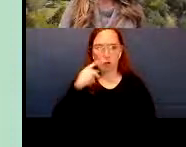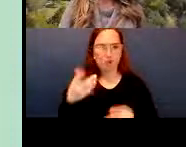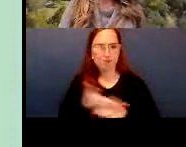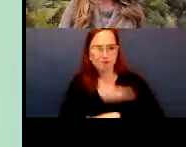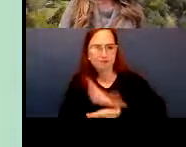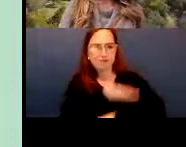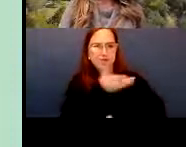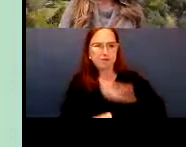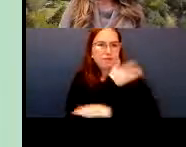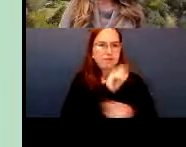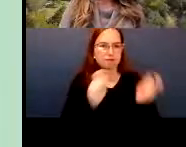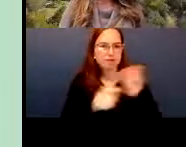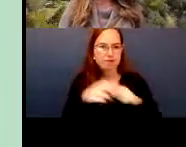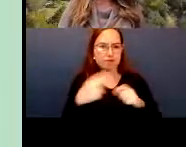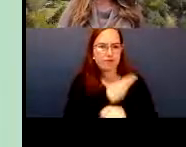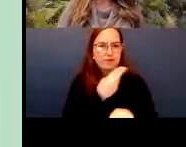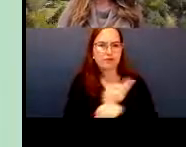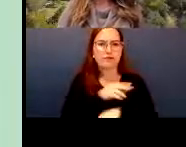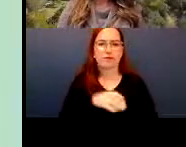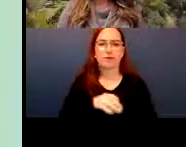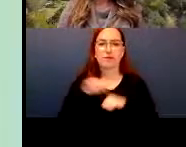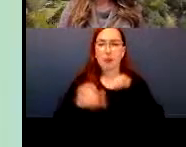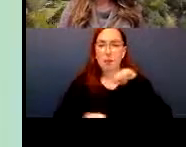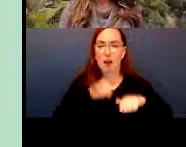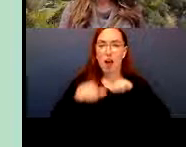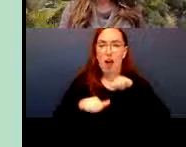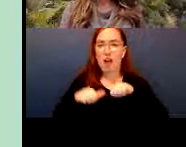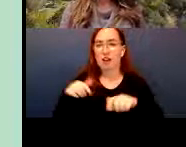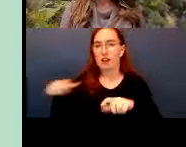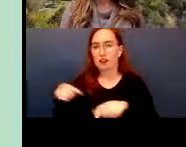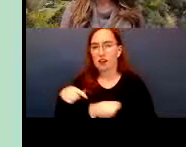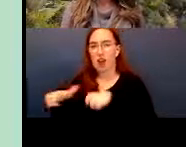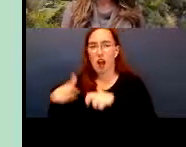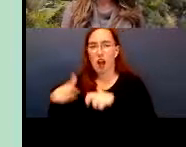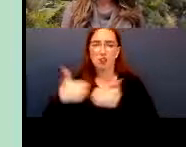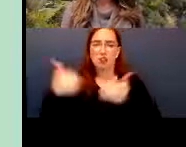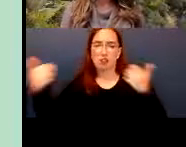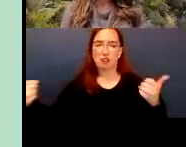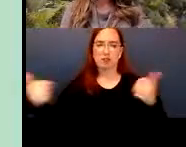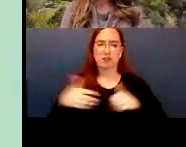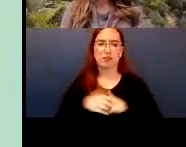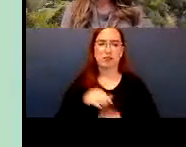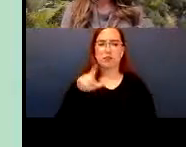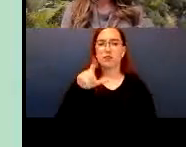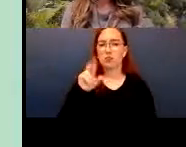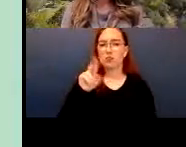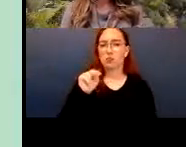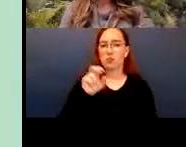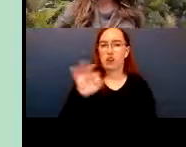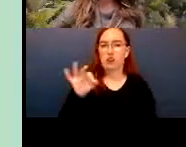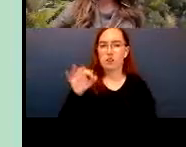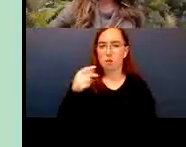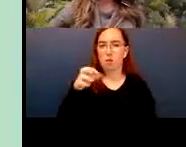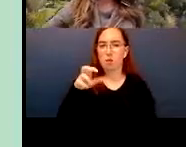The separated bike trail from the Butler Hike and Bike Trail along Lady Bird Lake, the Lunef Point pedestrian and bike bridge,